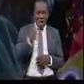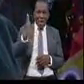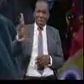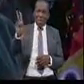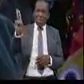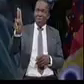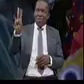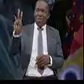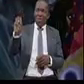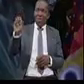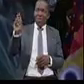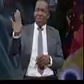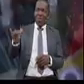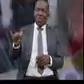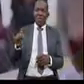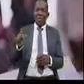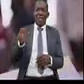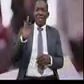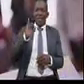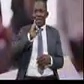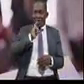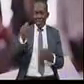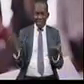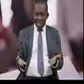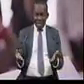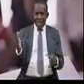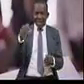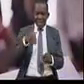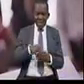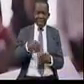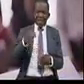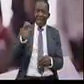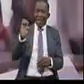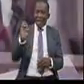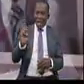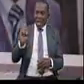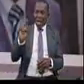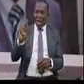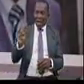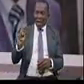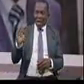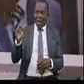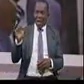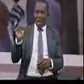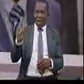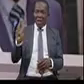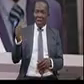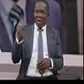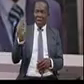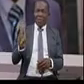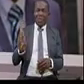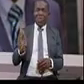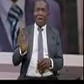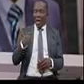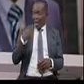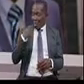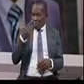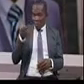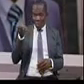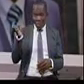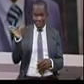I've told many people, I said, I was among the people that went to the Akanmu International Airport last week Wednesday to welcome